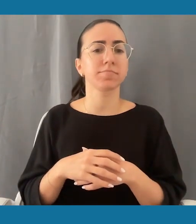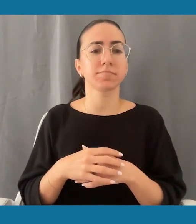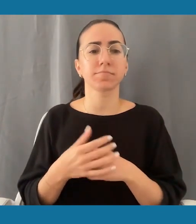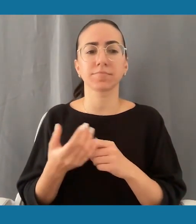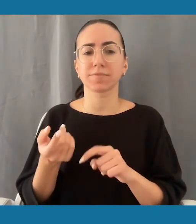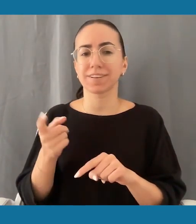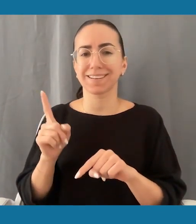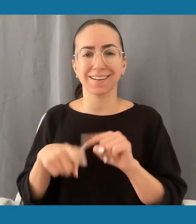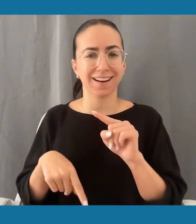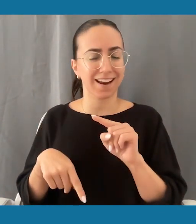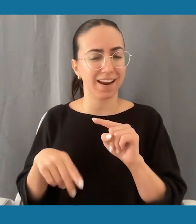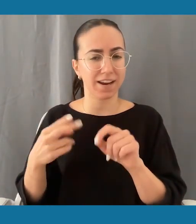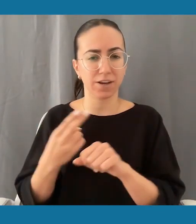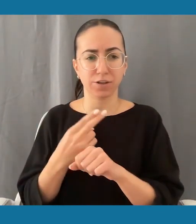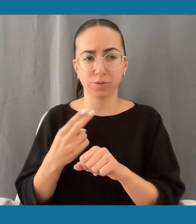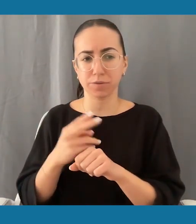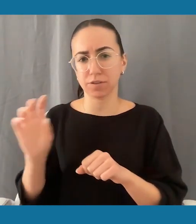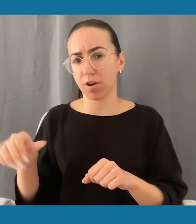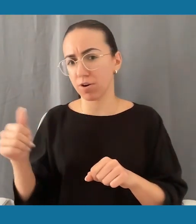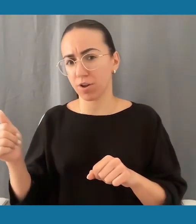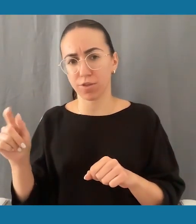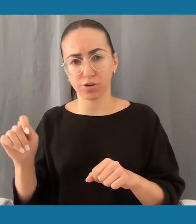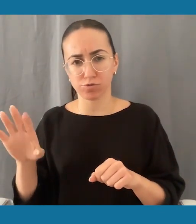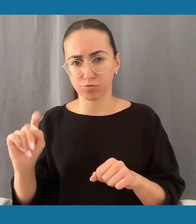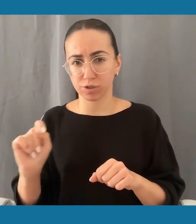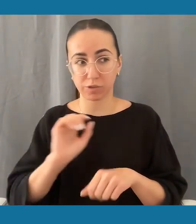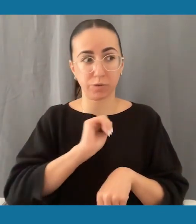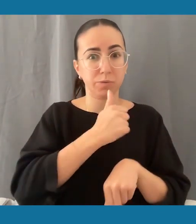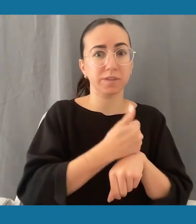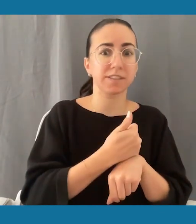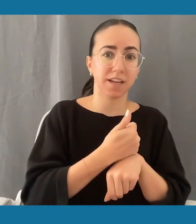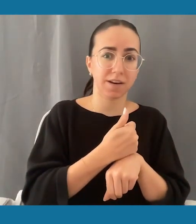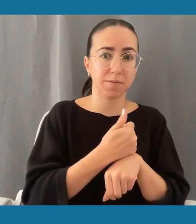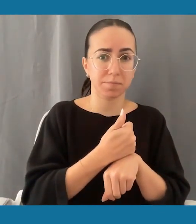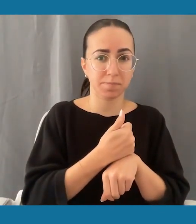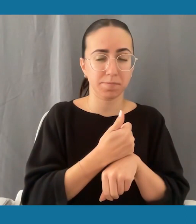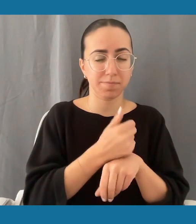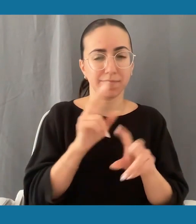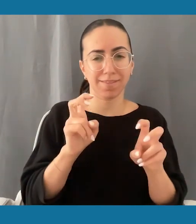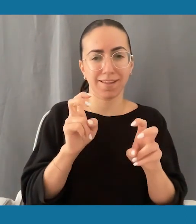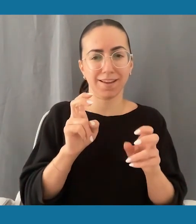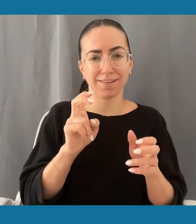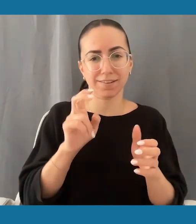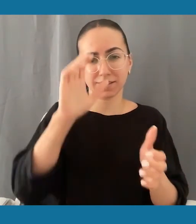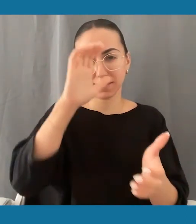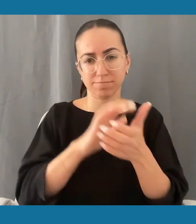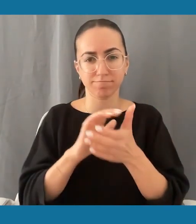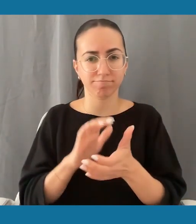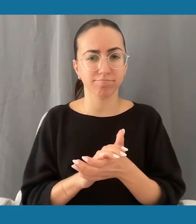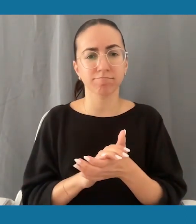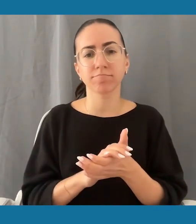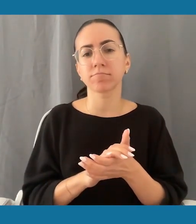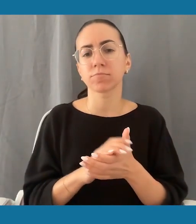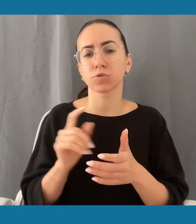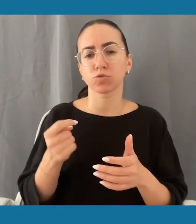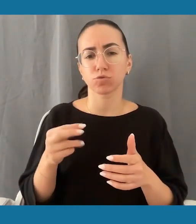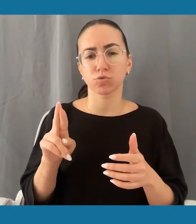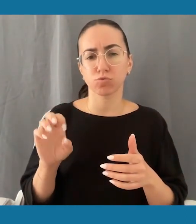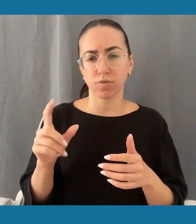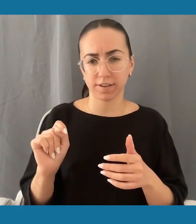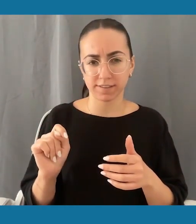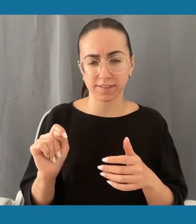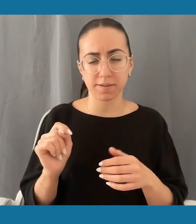a trust in order to set up that spousal special needs trust. You must create